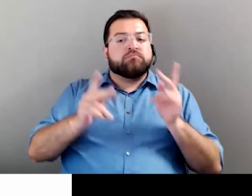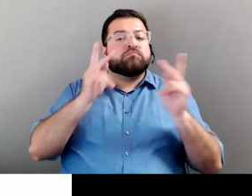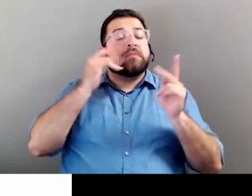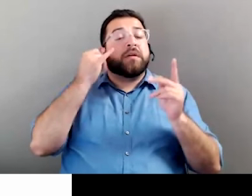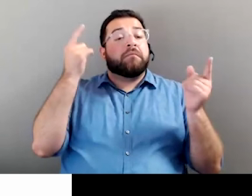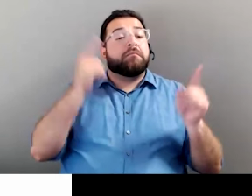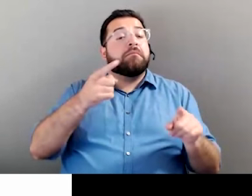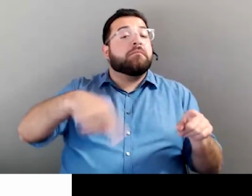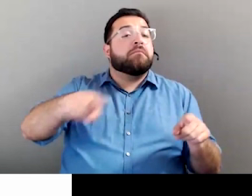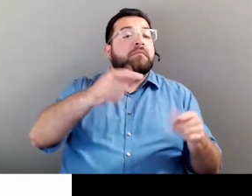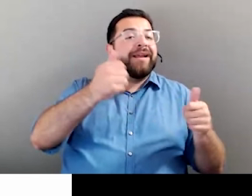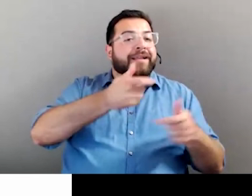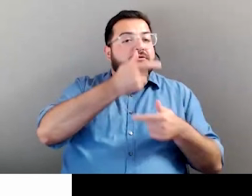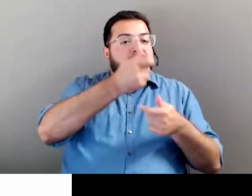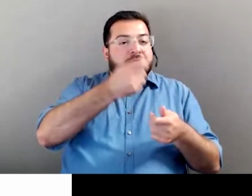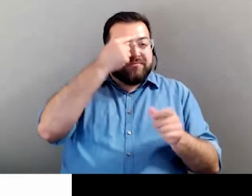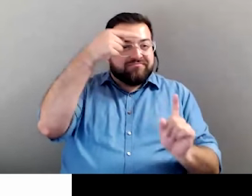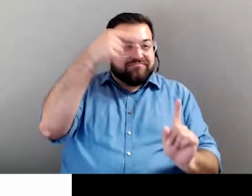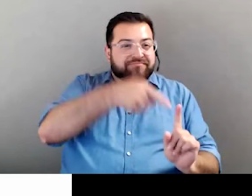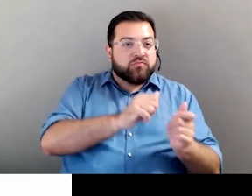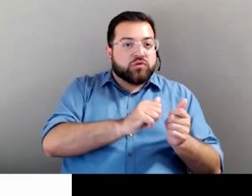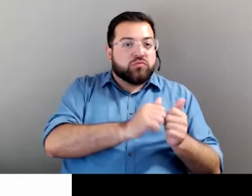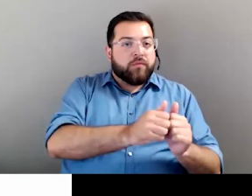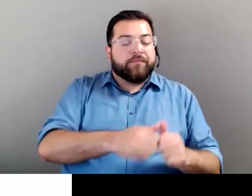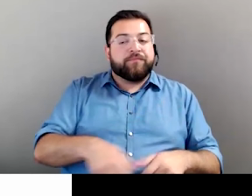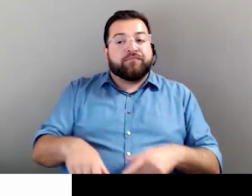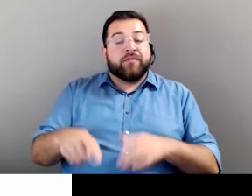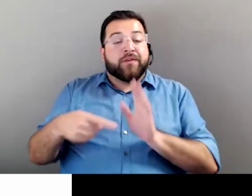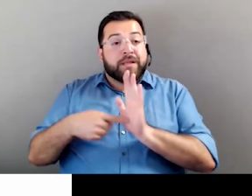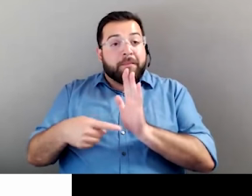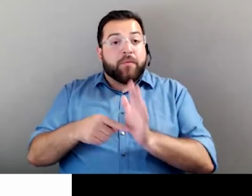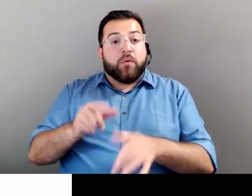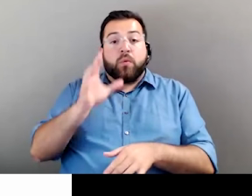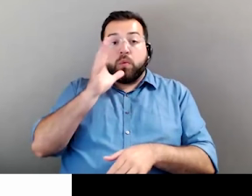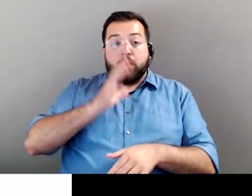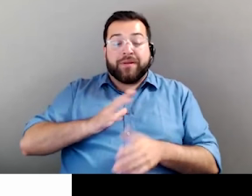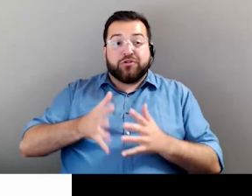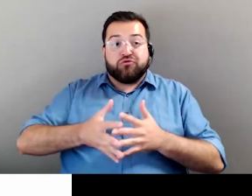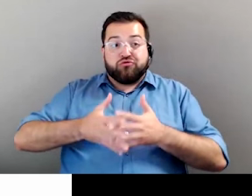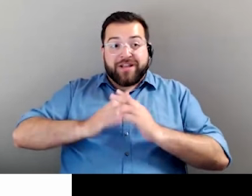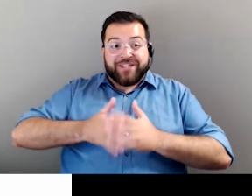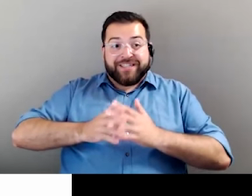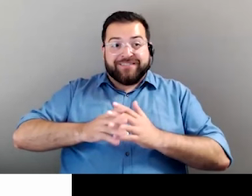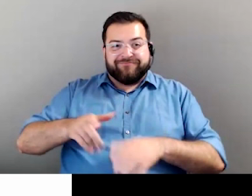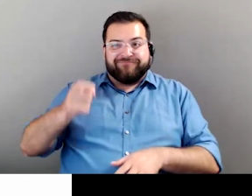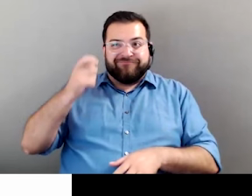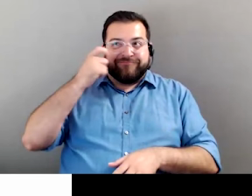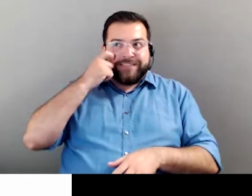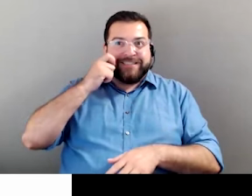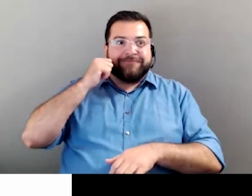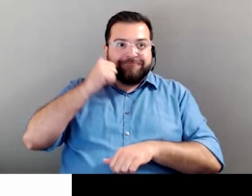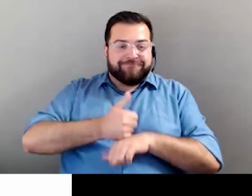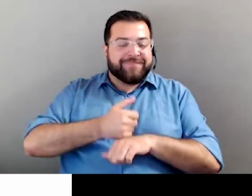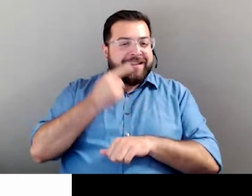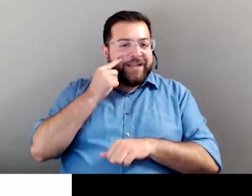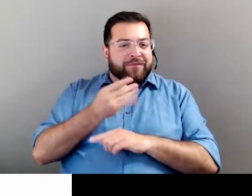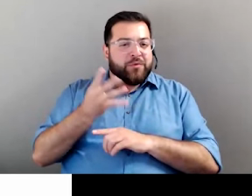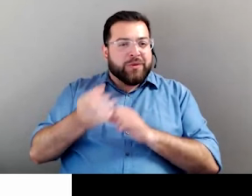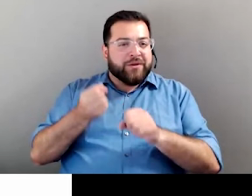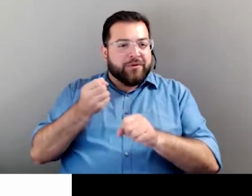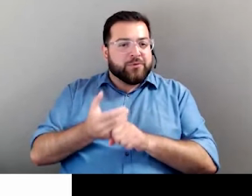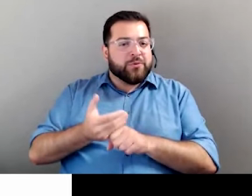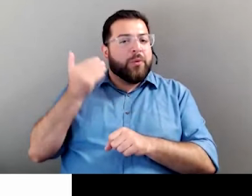certain sports. So for example, women's wrestling just became a thing for us a couple of years back, right?